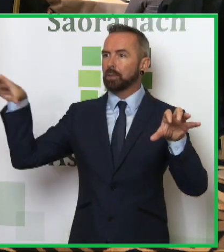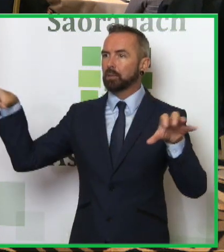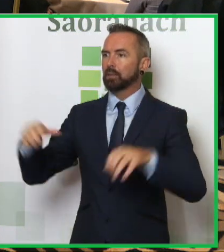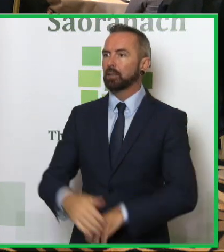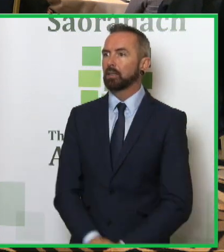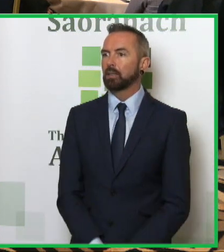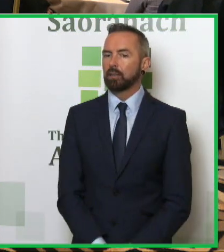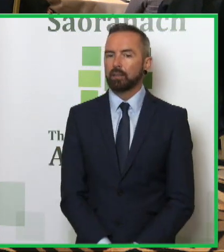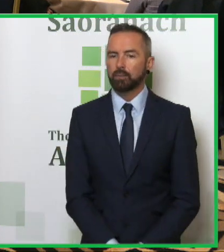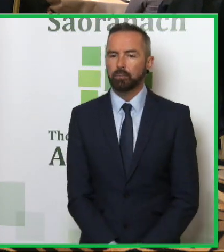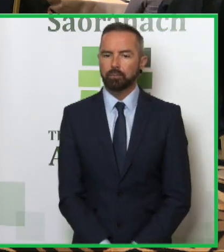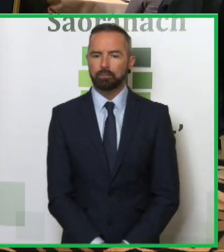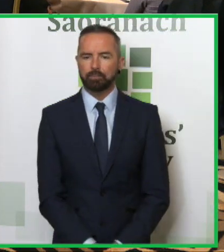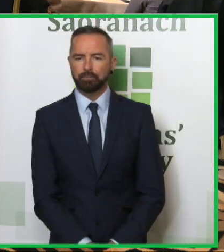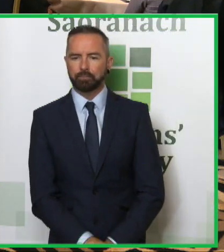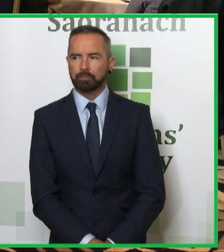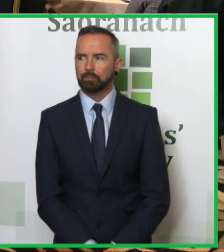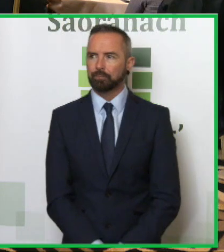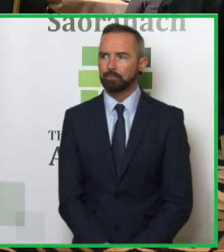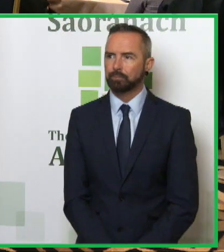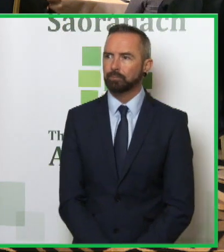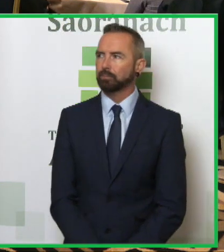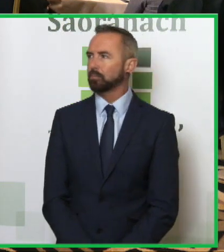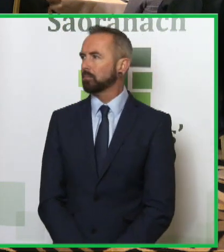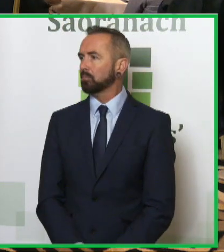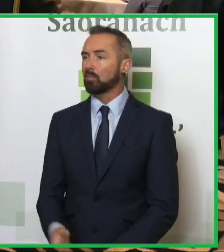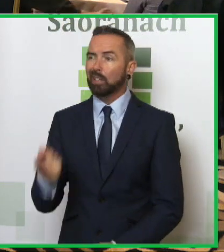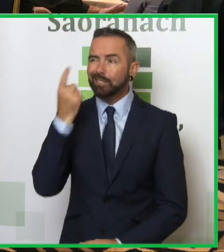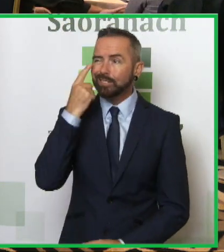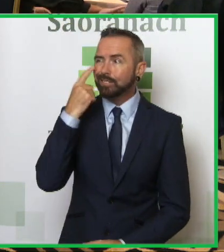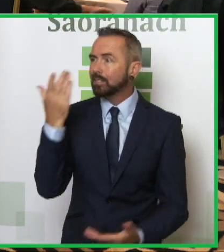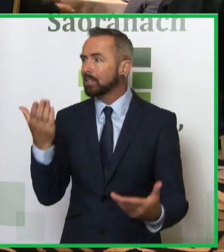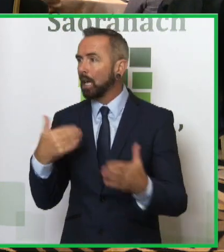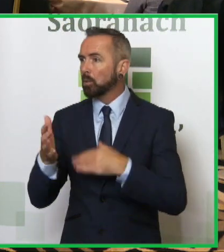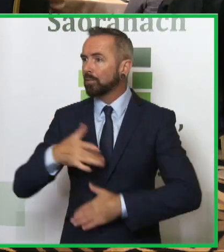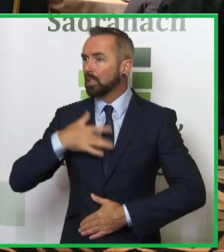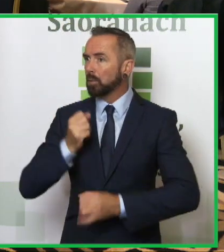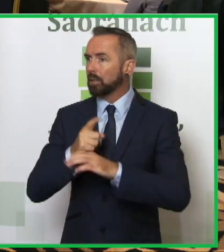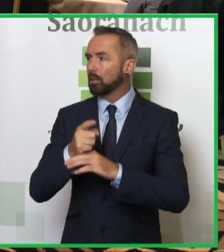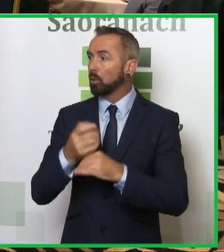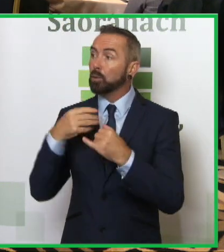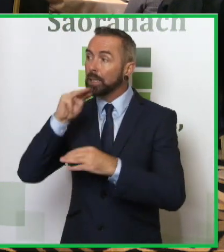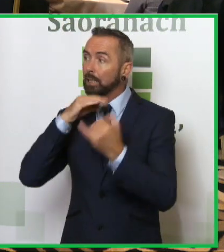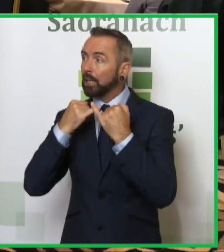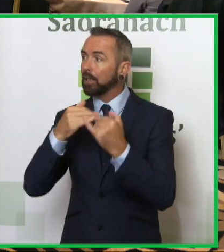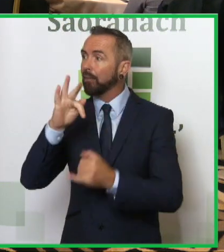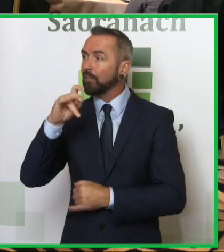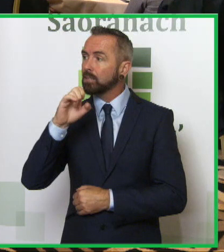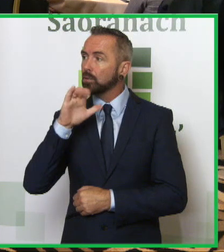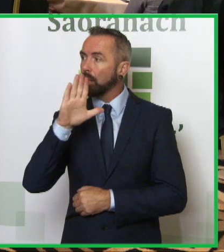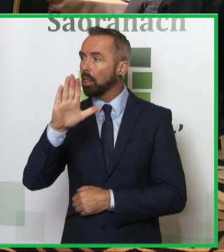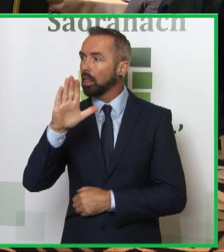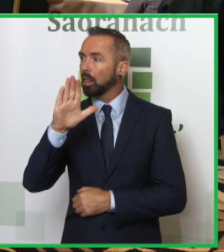sorry. I know. I'm just trying to get this vote first. Yeah. Can you just test the room first on this one? Fentanyl and other synthetic opioids. Sorry.